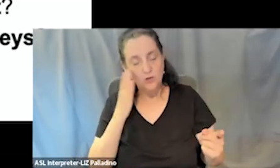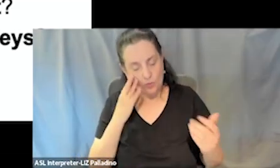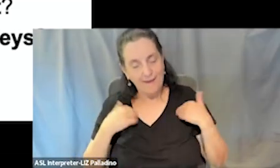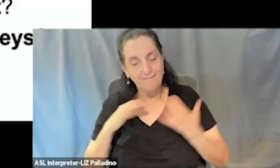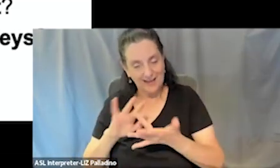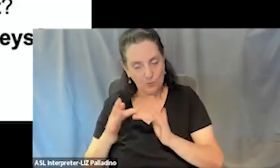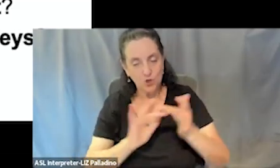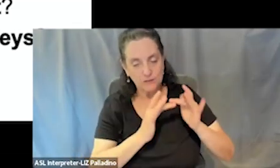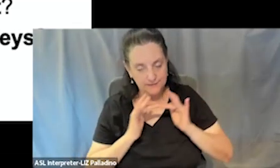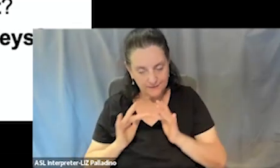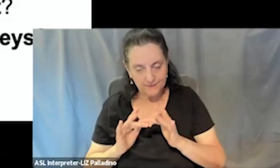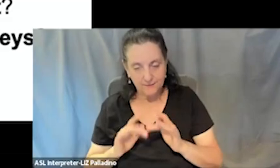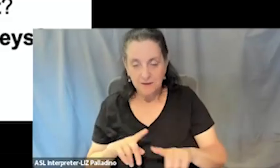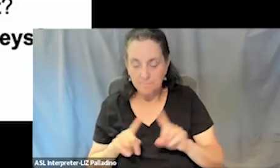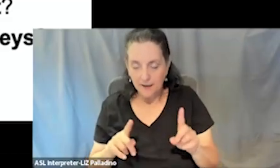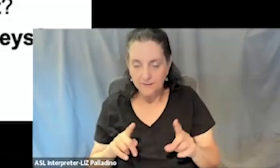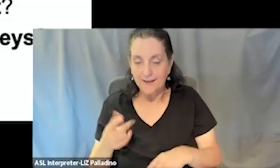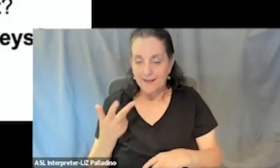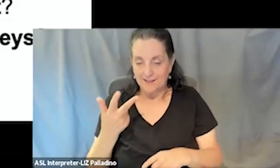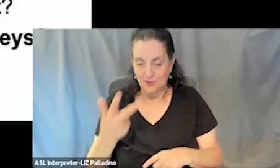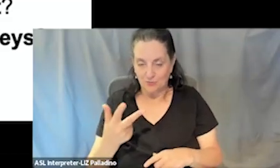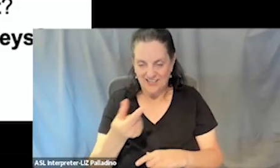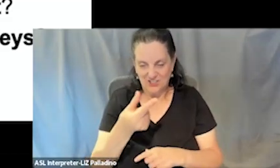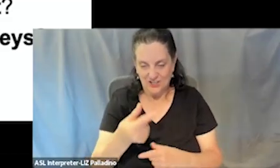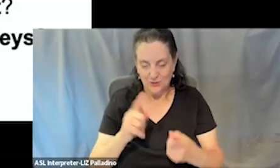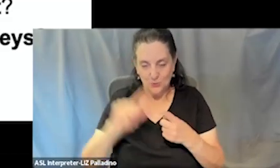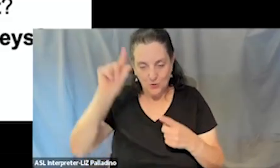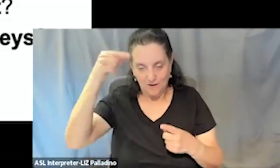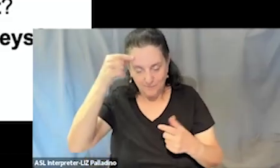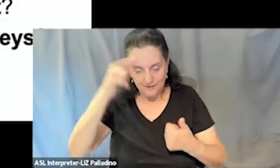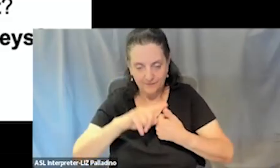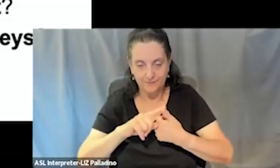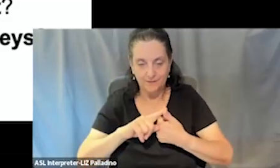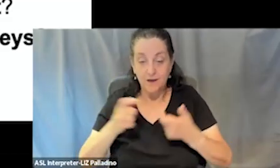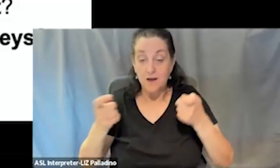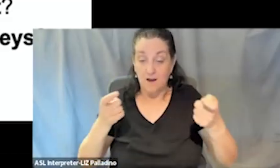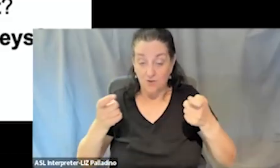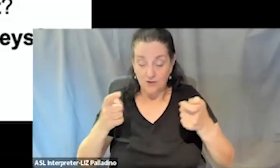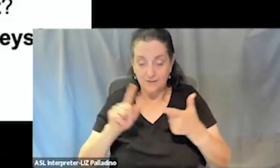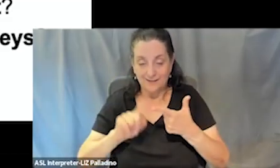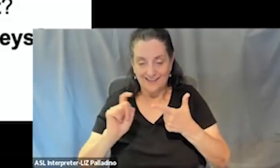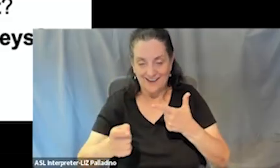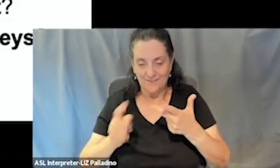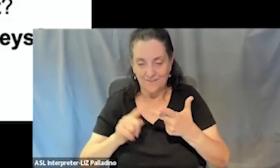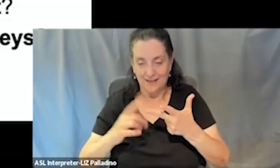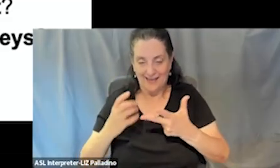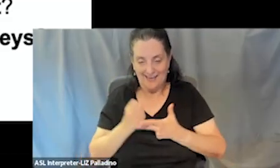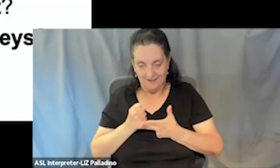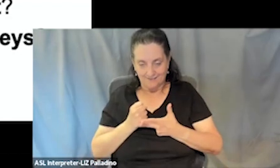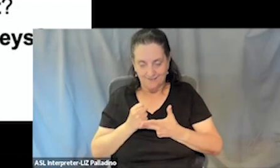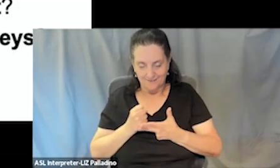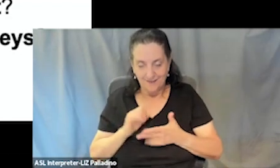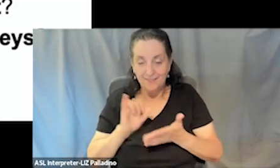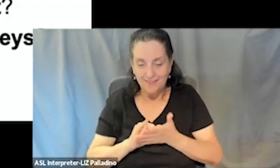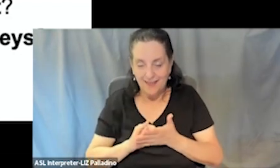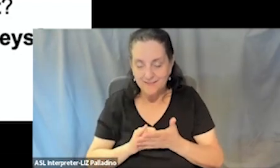again, I always say there are 3 G's to govern, give, get. That's a board member's job. And so